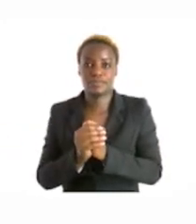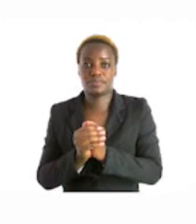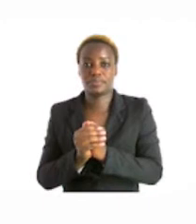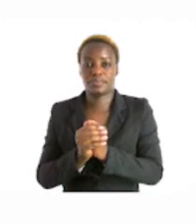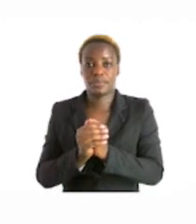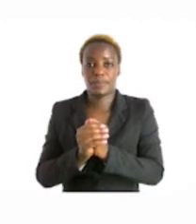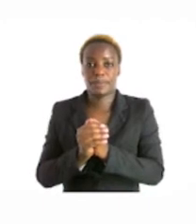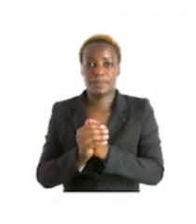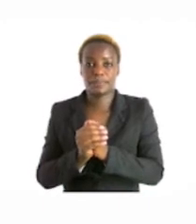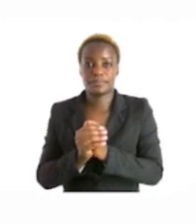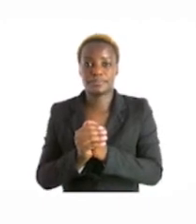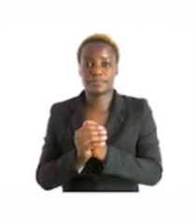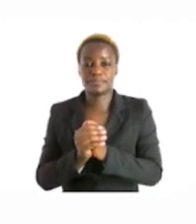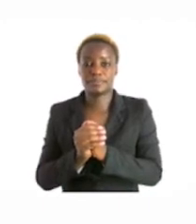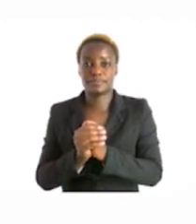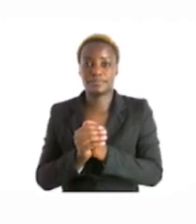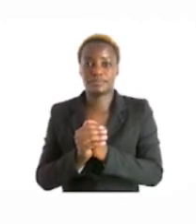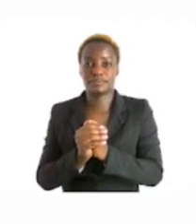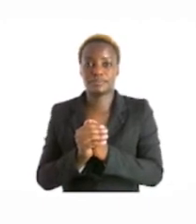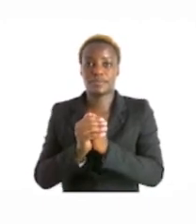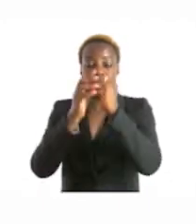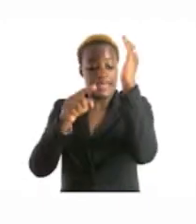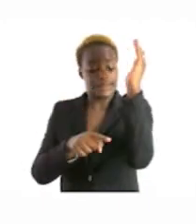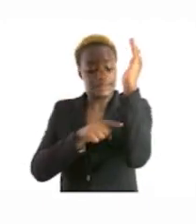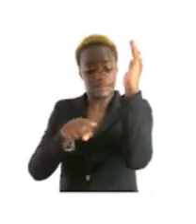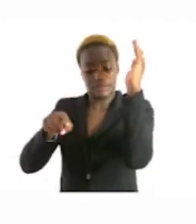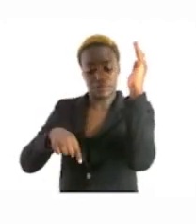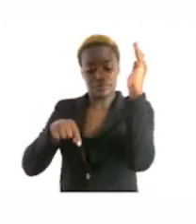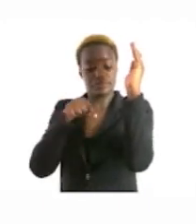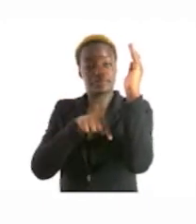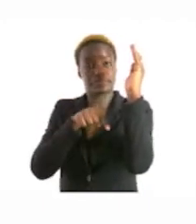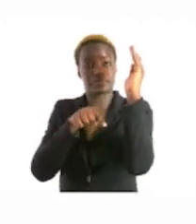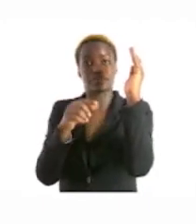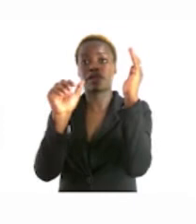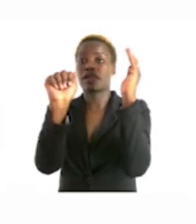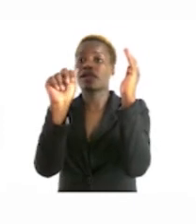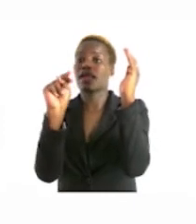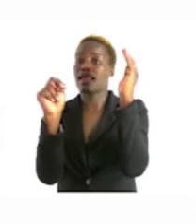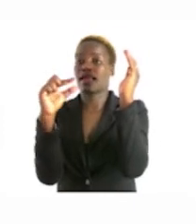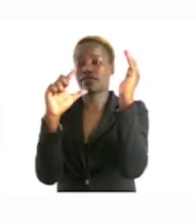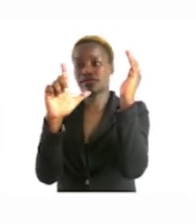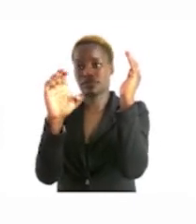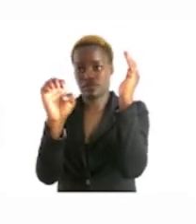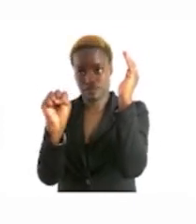easy. It's the opposite of the corners. You just match it inside and then you count all the